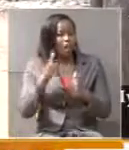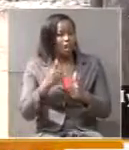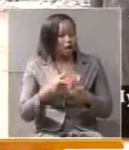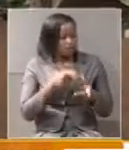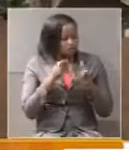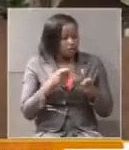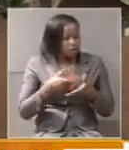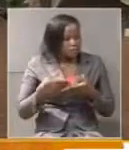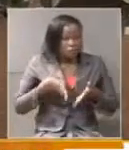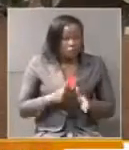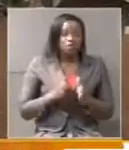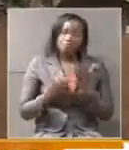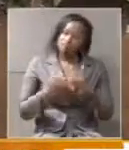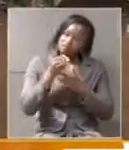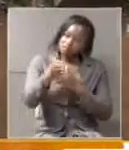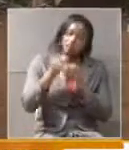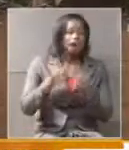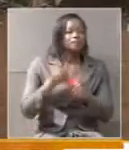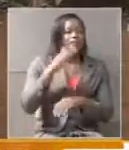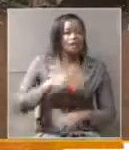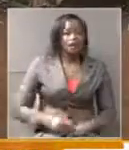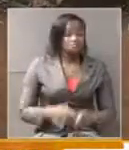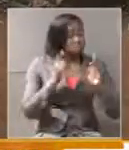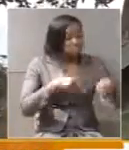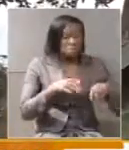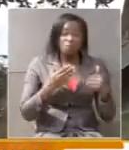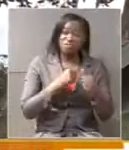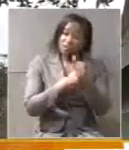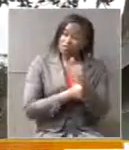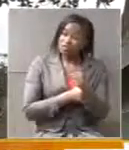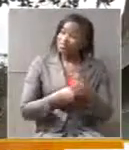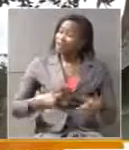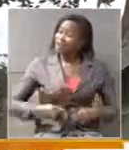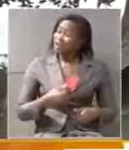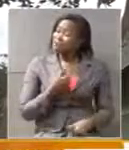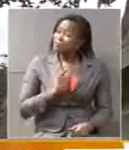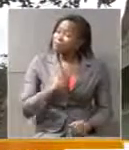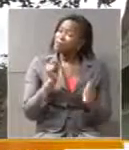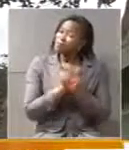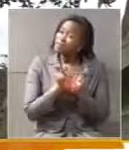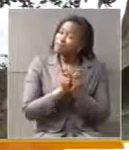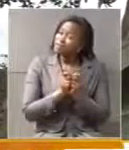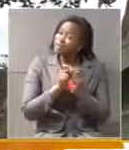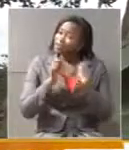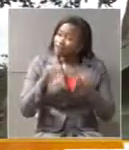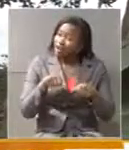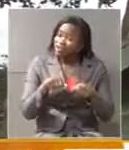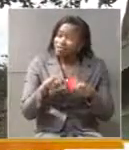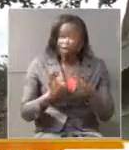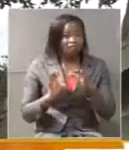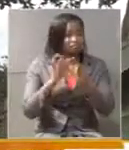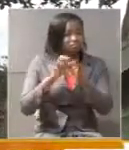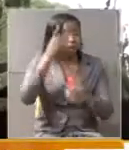kuhulubutu. Neglected or supported, does the plight of a young mother have a bearing on the role played